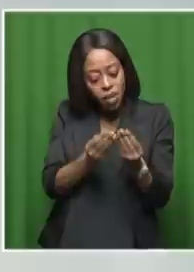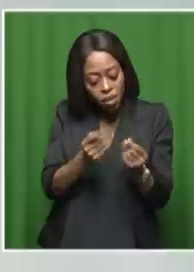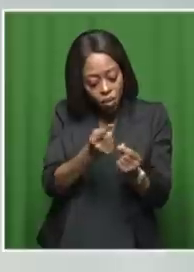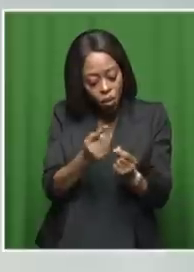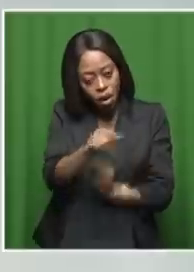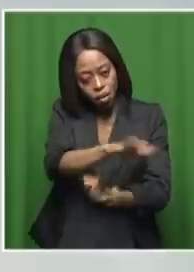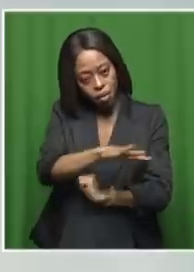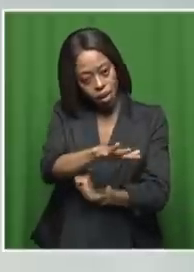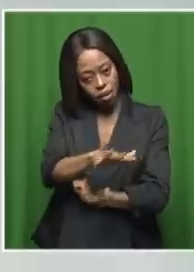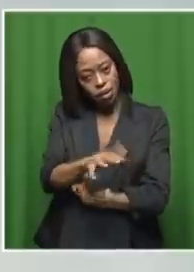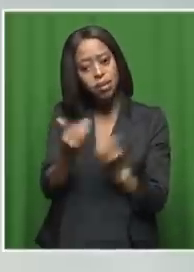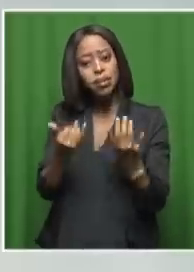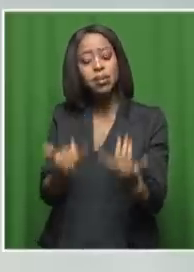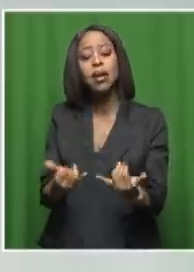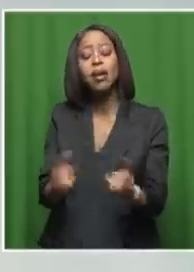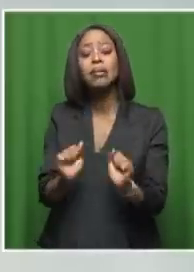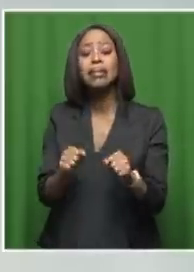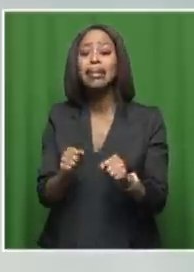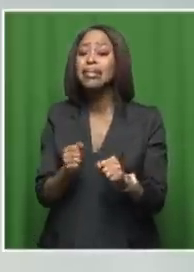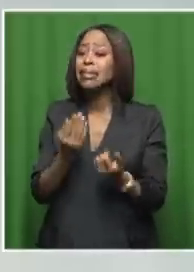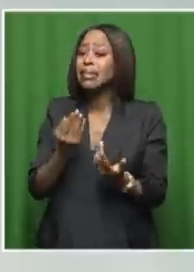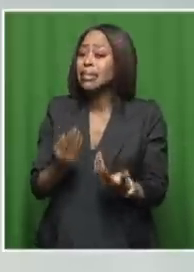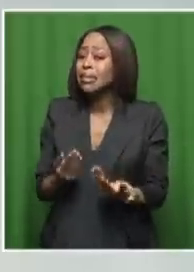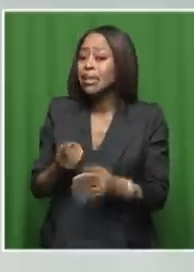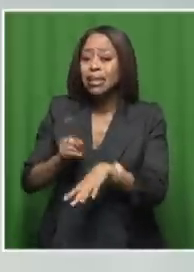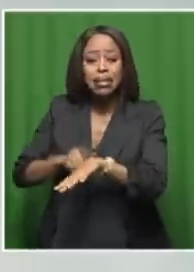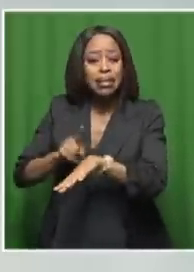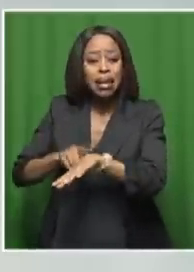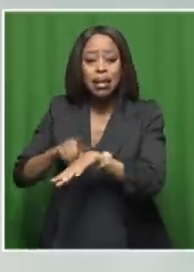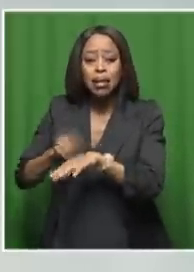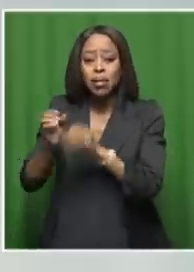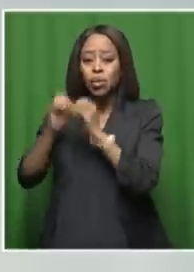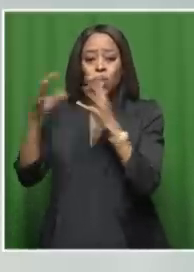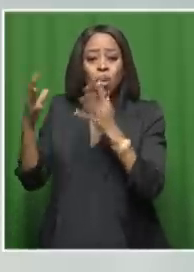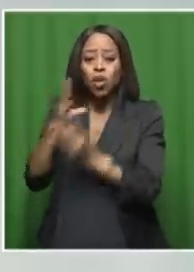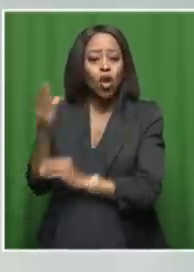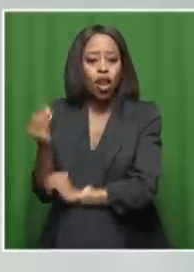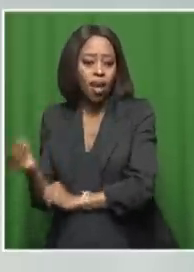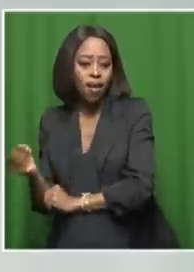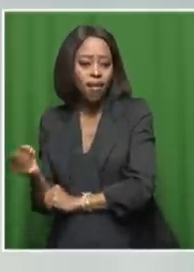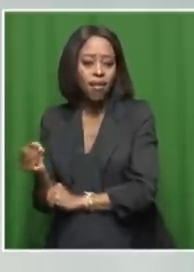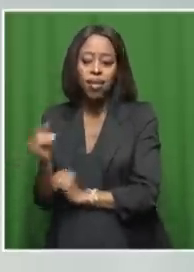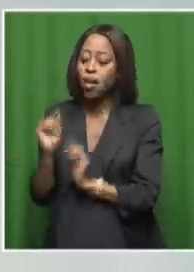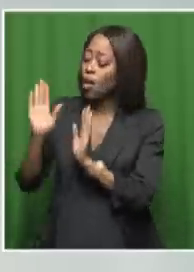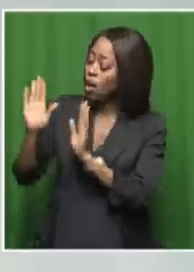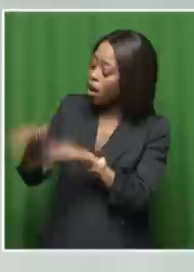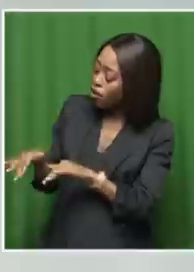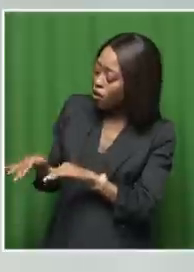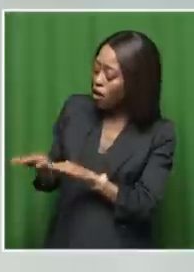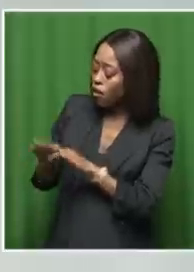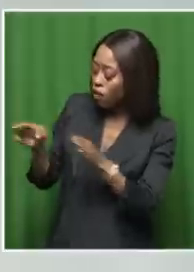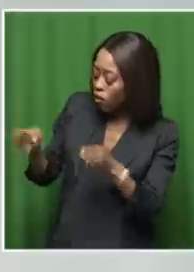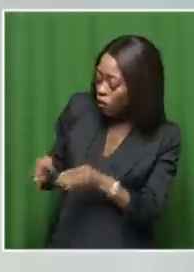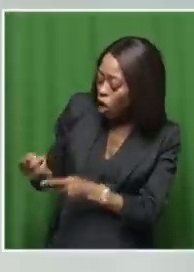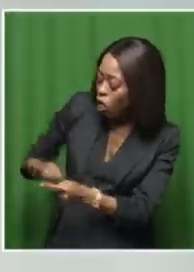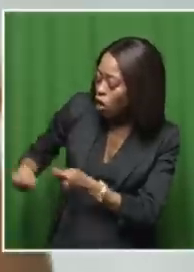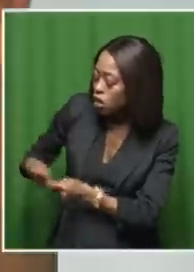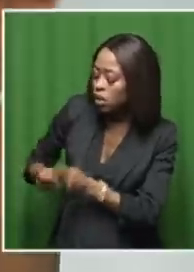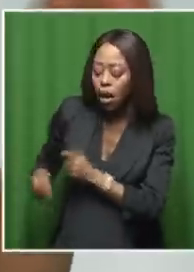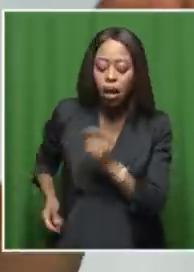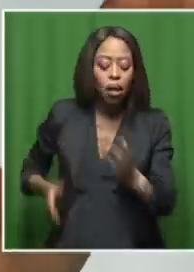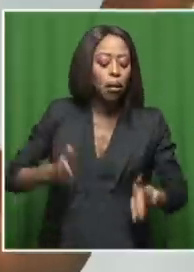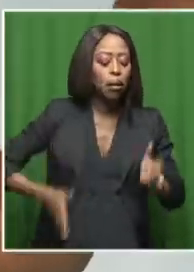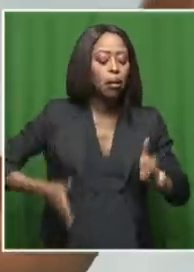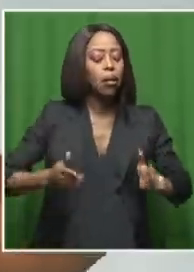do that, because we understand that time is money for small businesses, by the time they leave their stalls, whatever area that they're operating in,